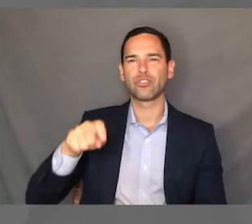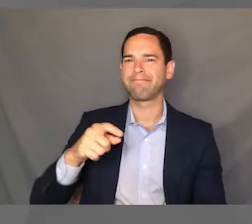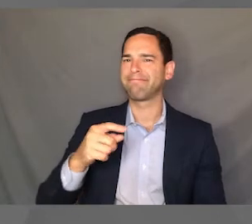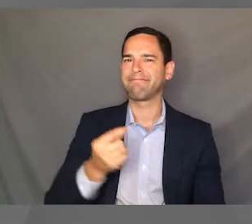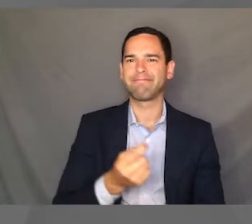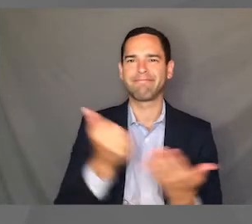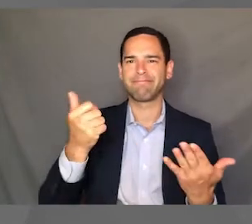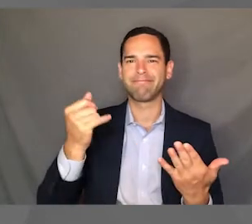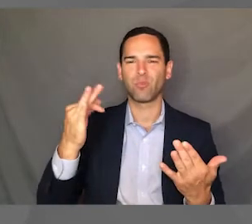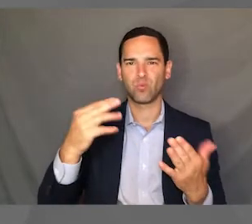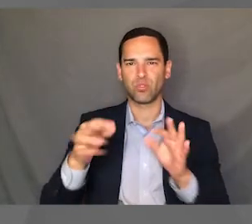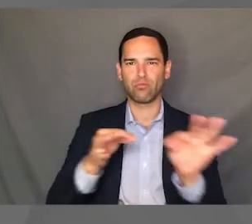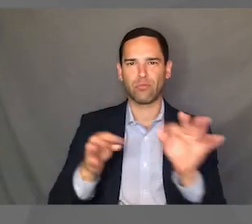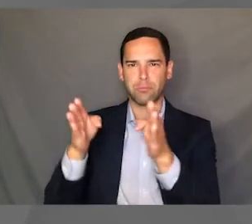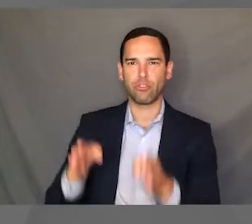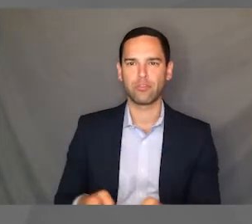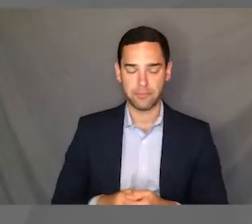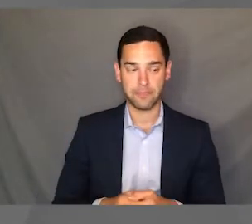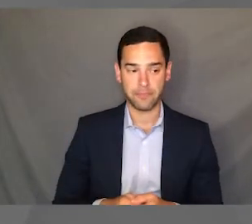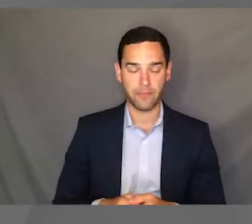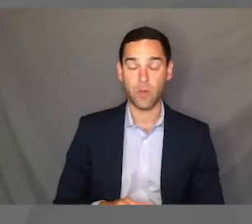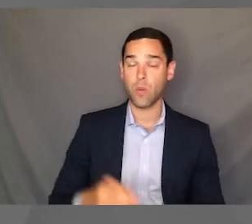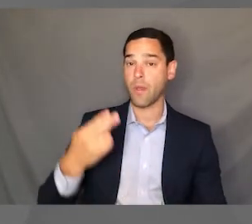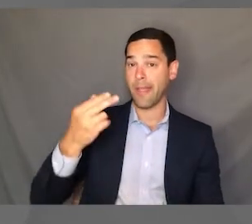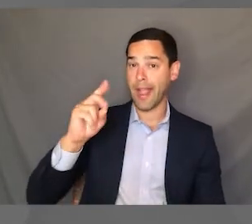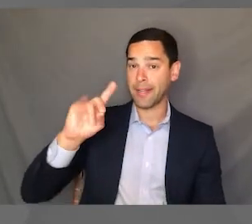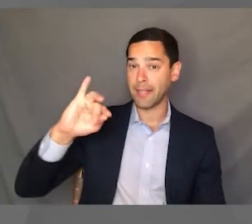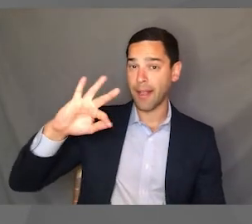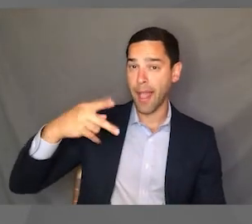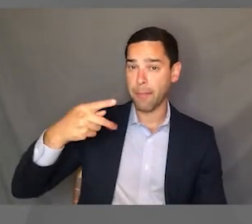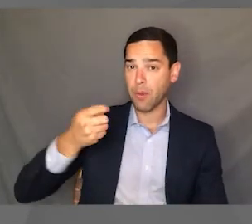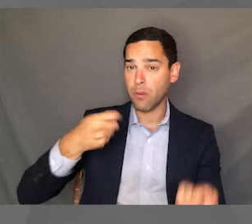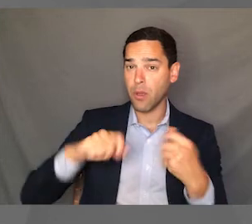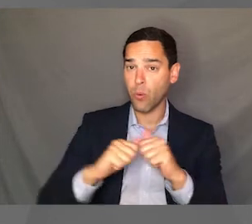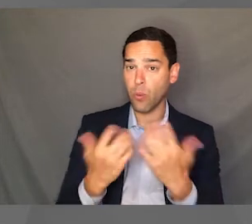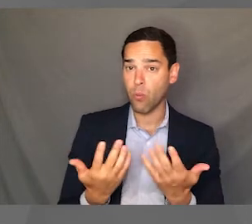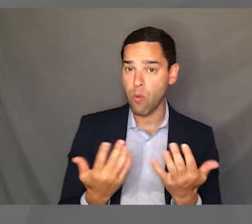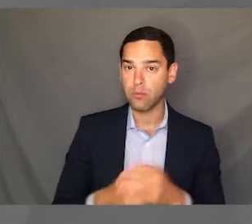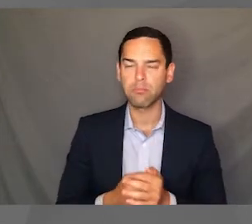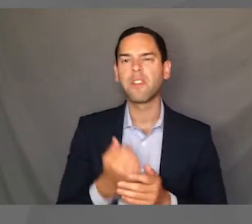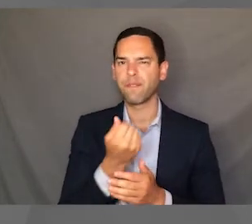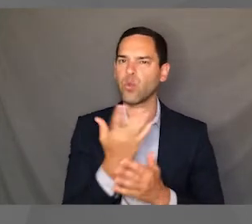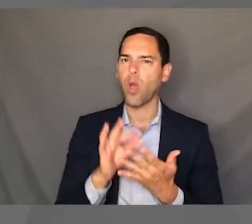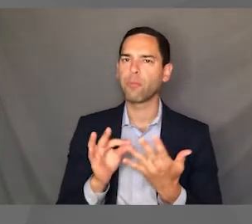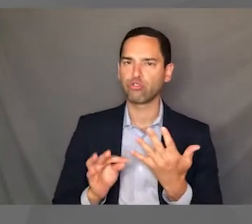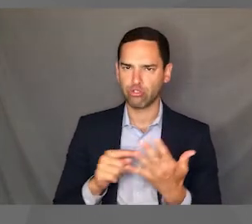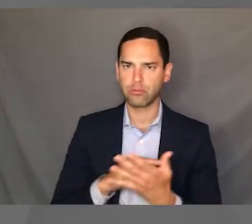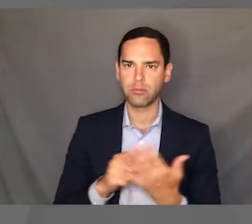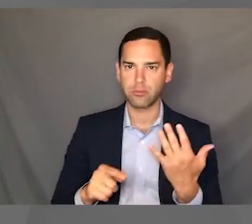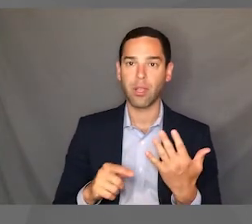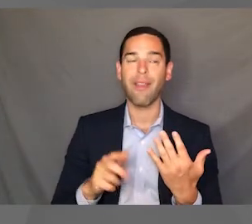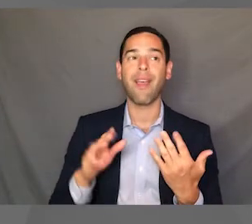term handicap. Instead of handicap, you really have a couple options. And these options are really defined by who or